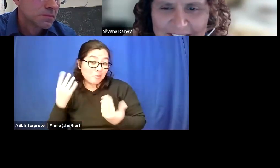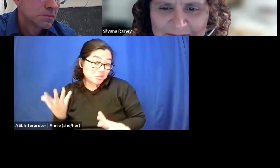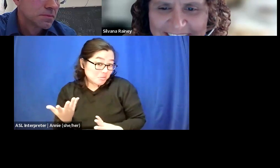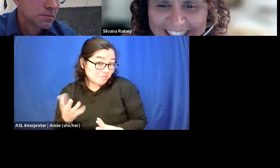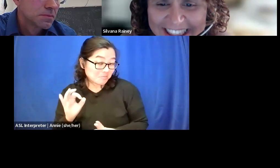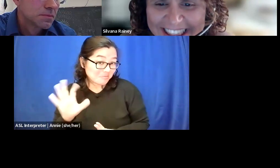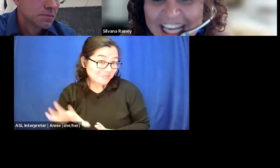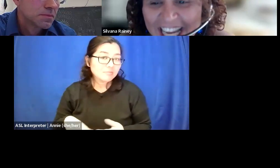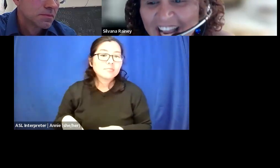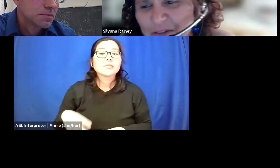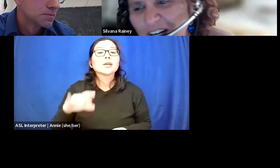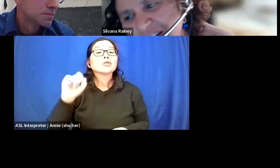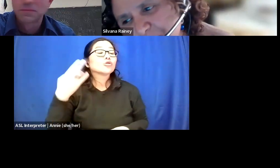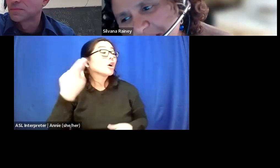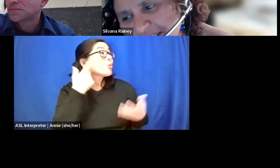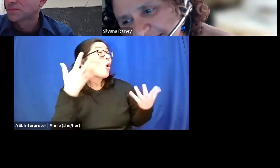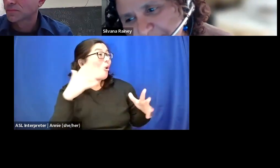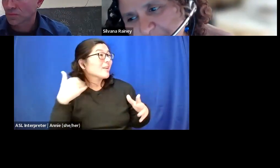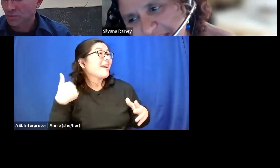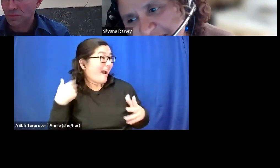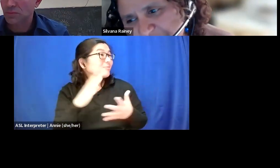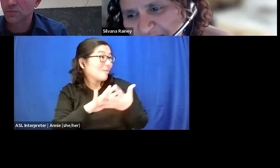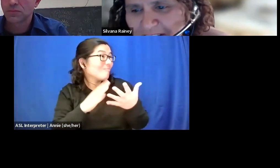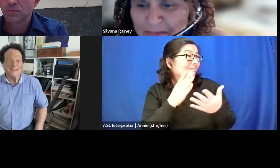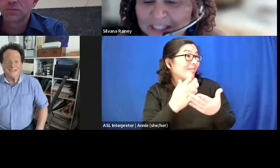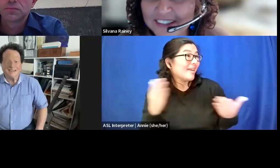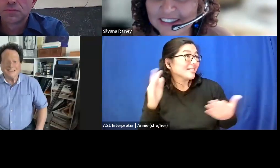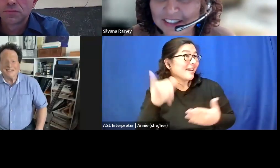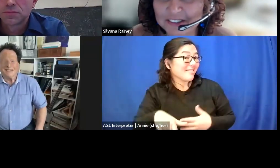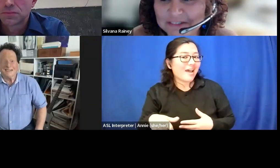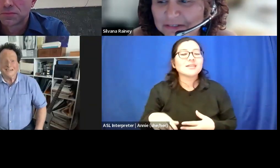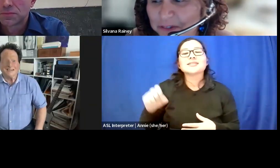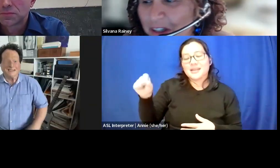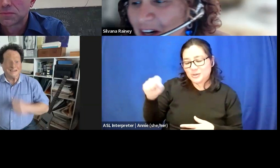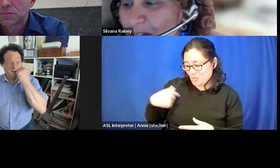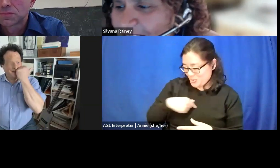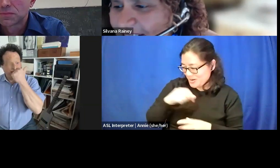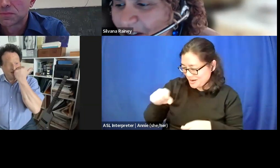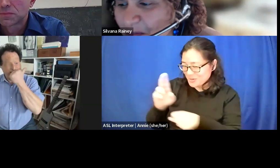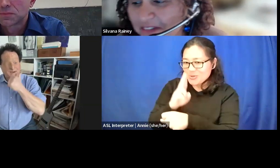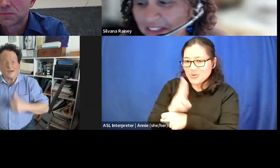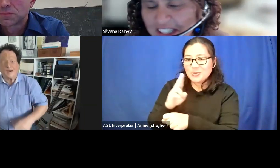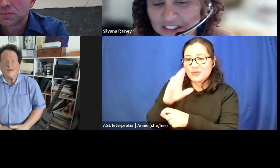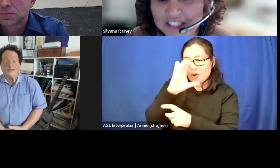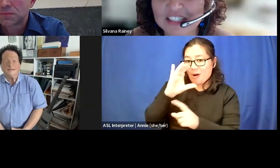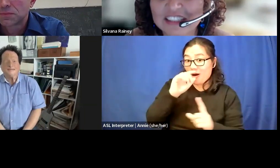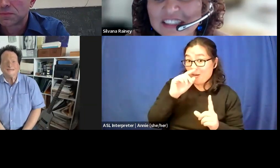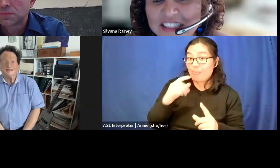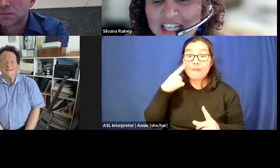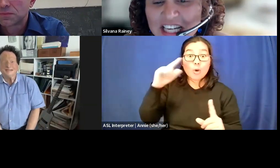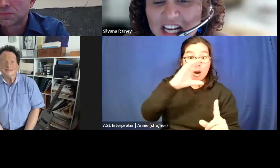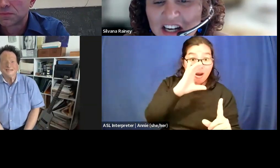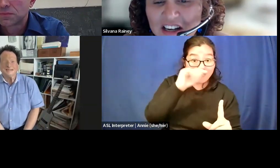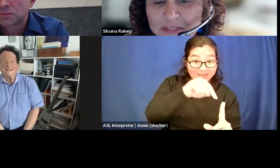Things like that already exist. We can use them. But we can use them, but for comics, that would be a very